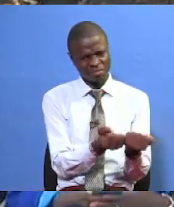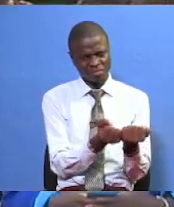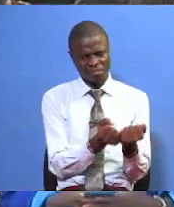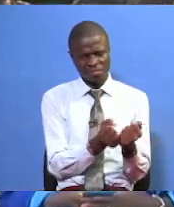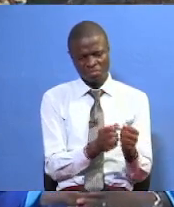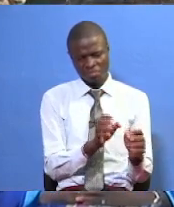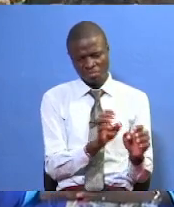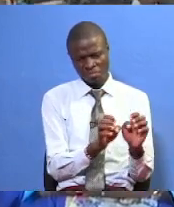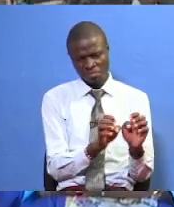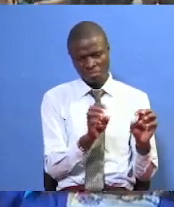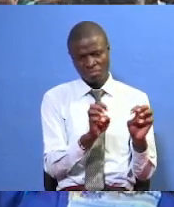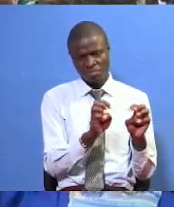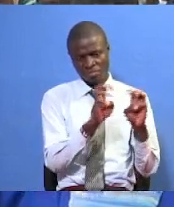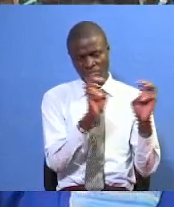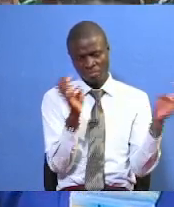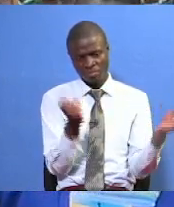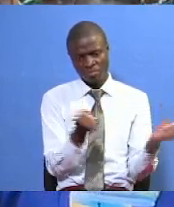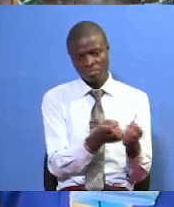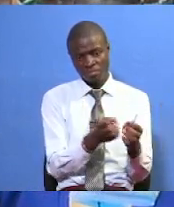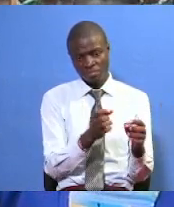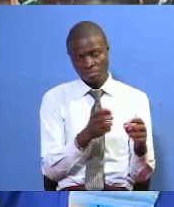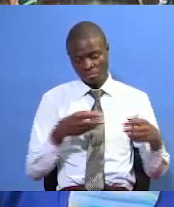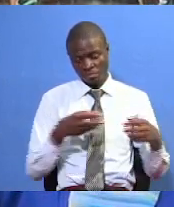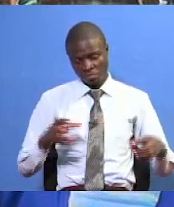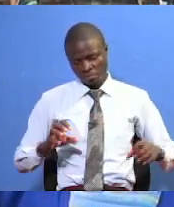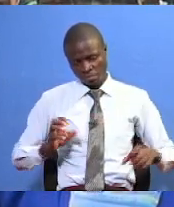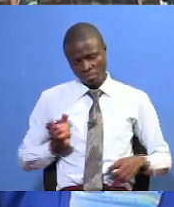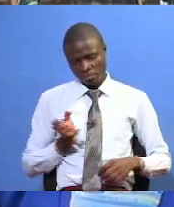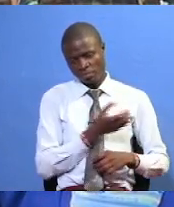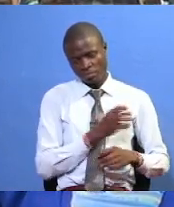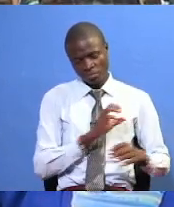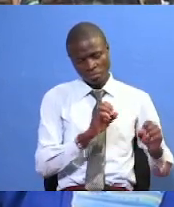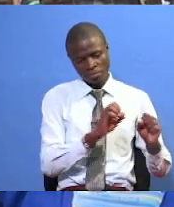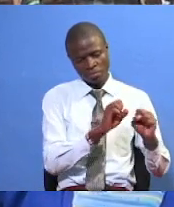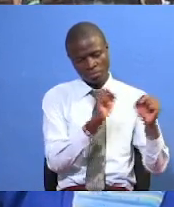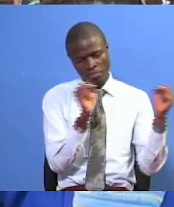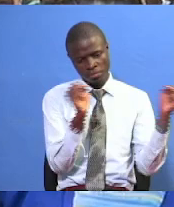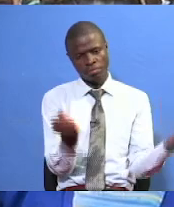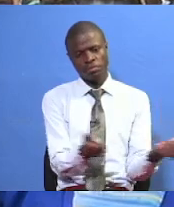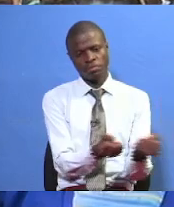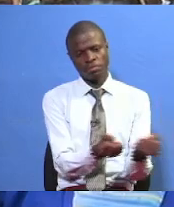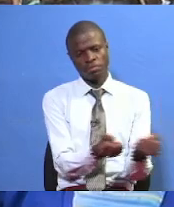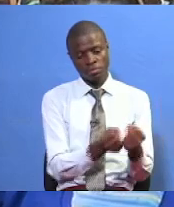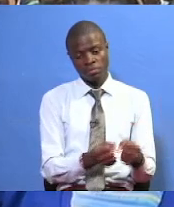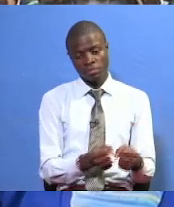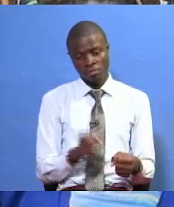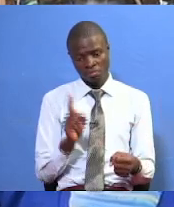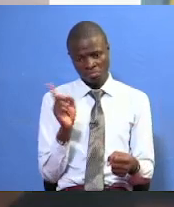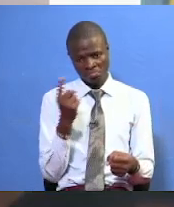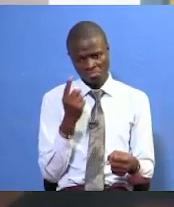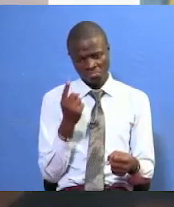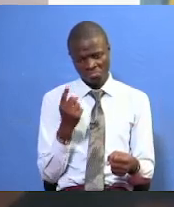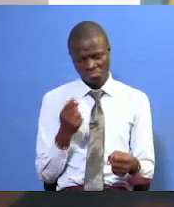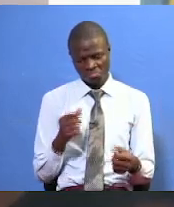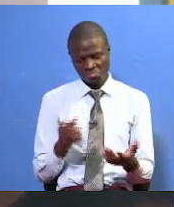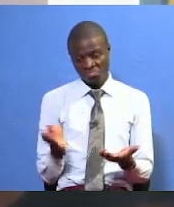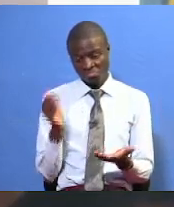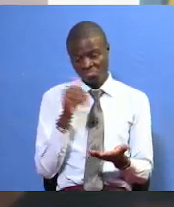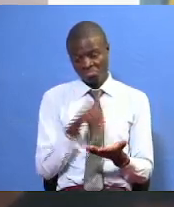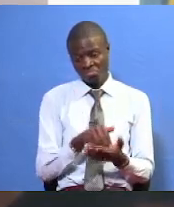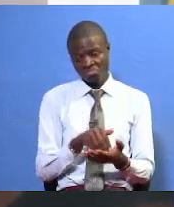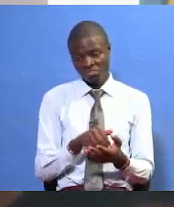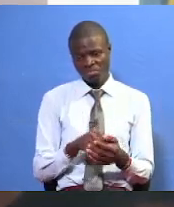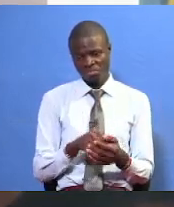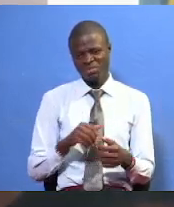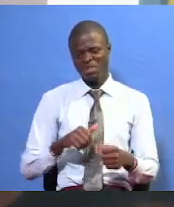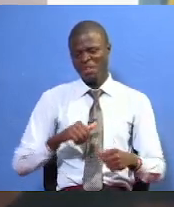and moral challenges that plague our society. Once again, a hearty congratulations and all the best